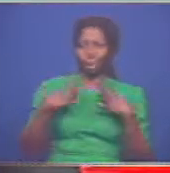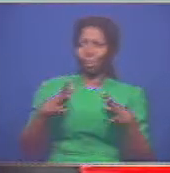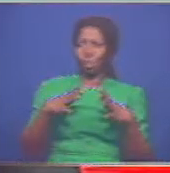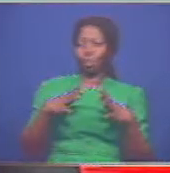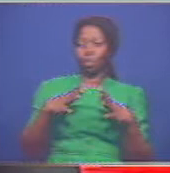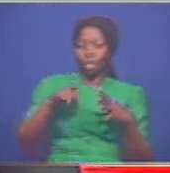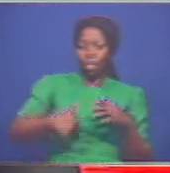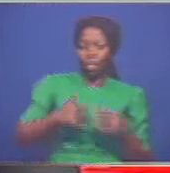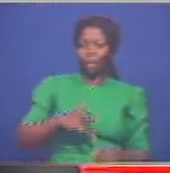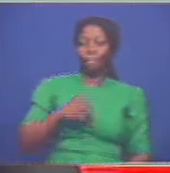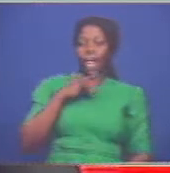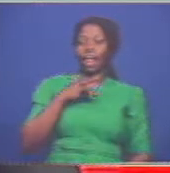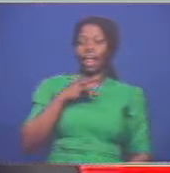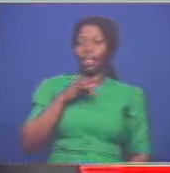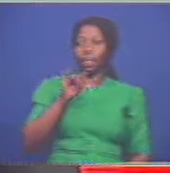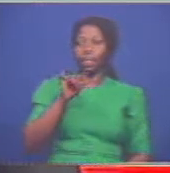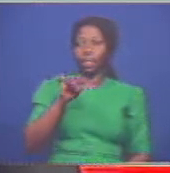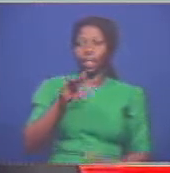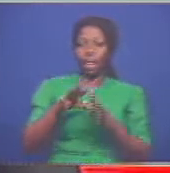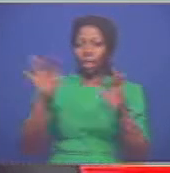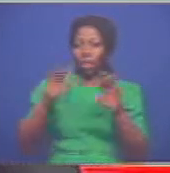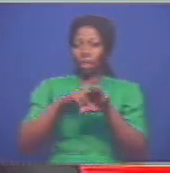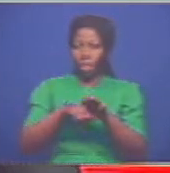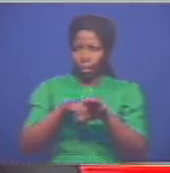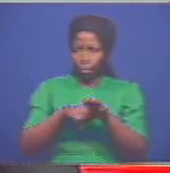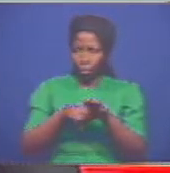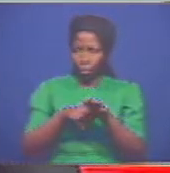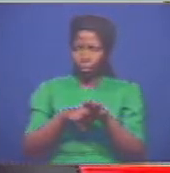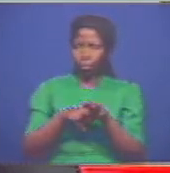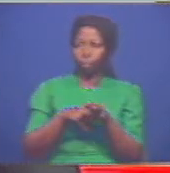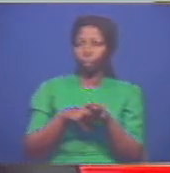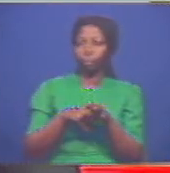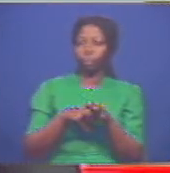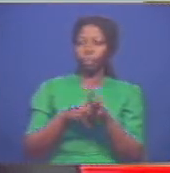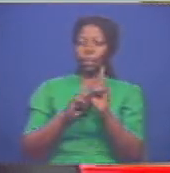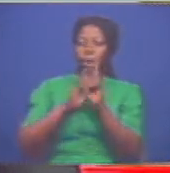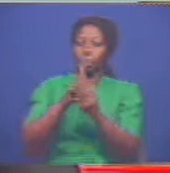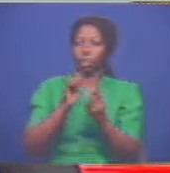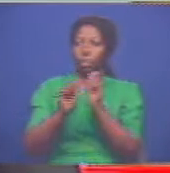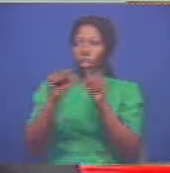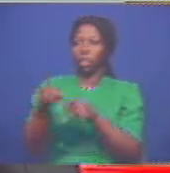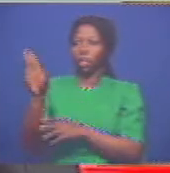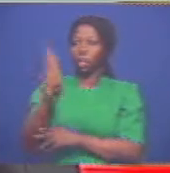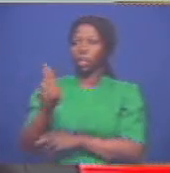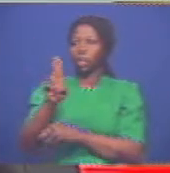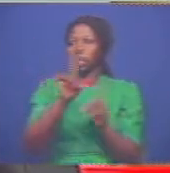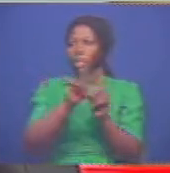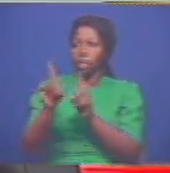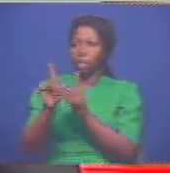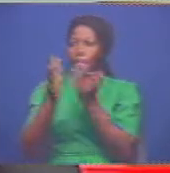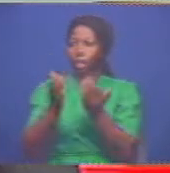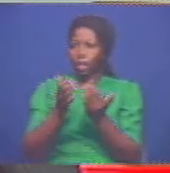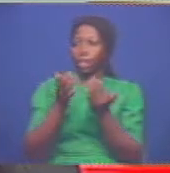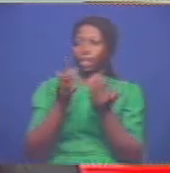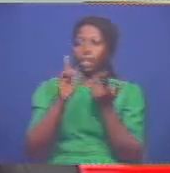for me, I feel like that is a long-term kind of an approach that we can take. Yeah. We also need, very fast, we